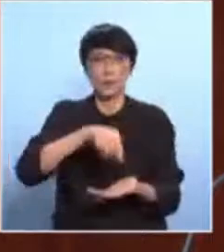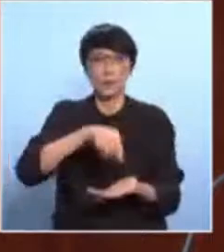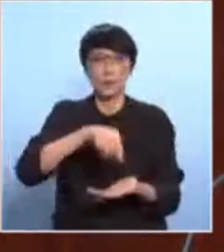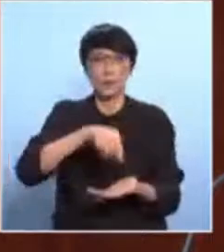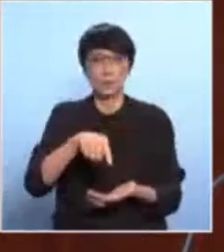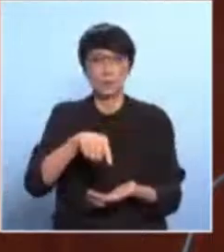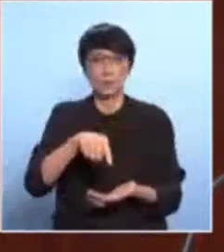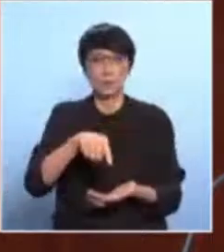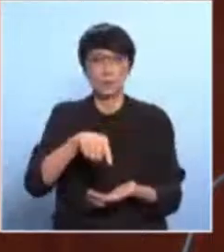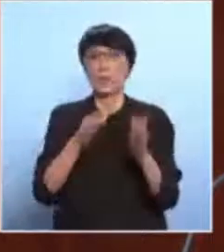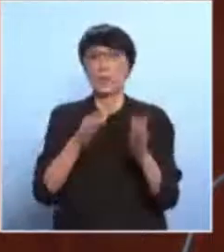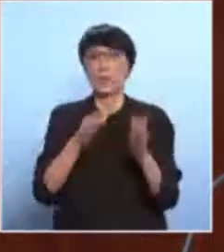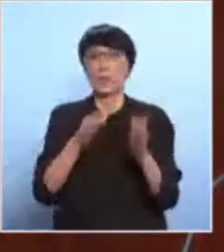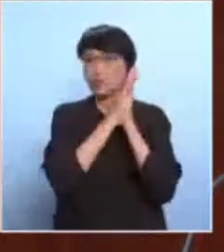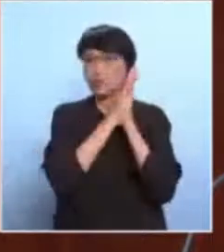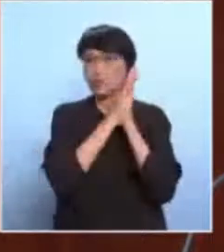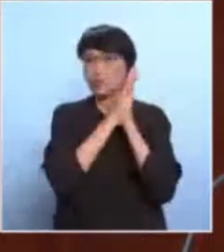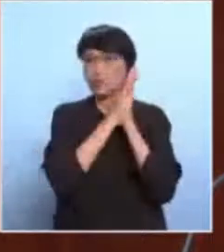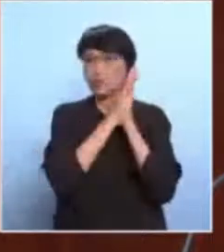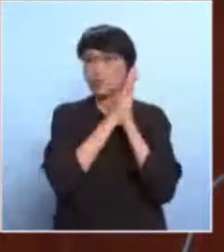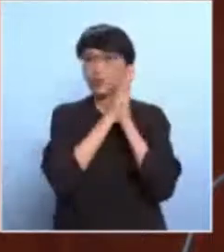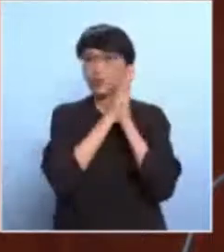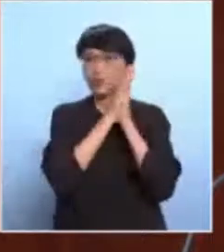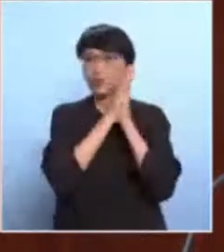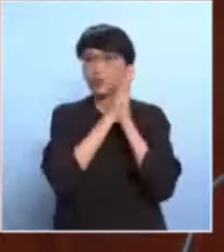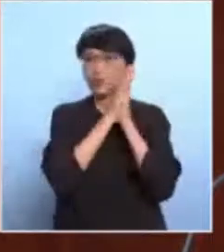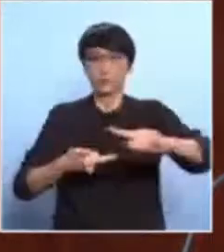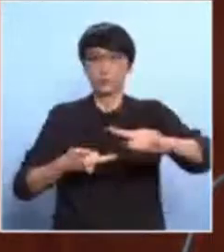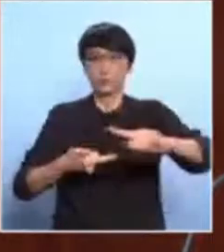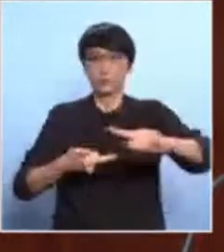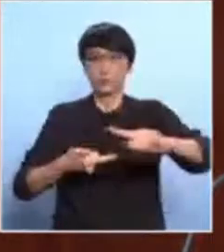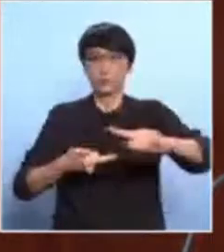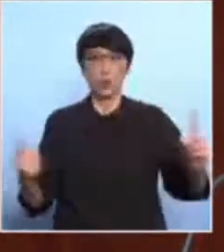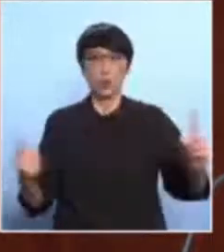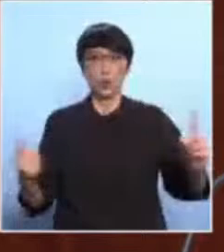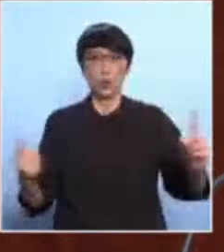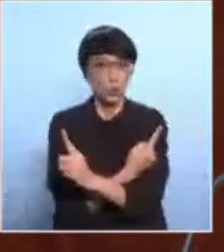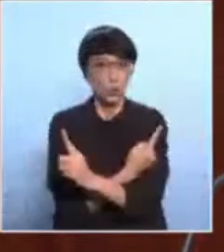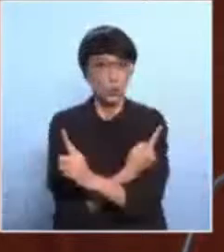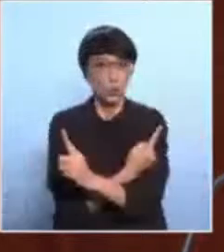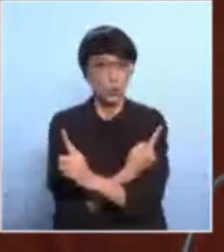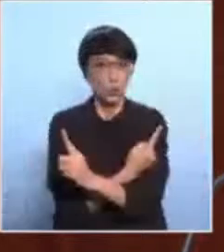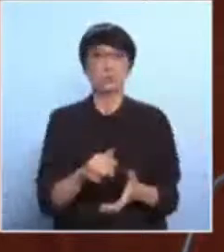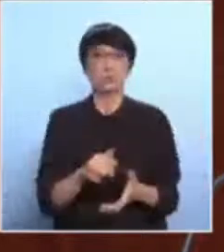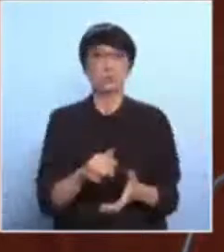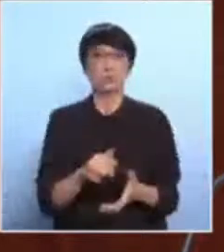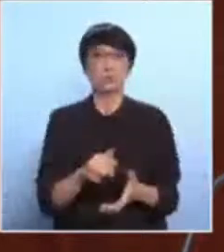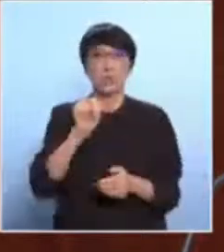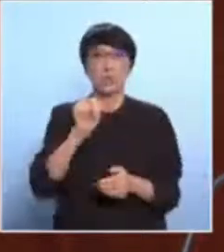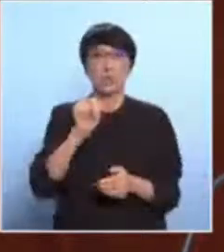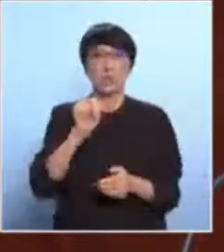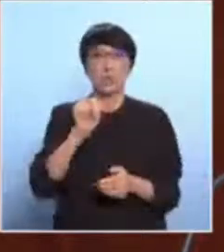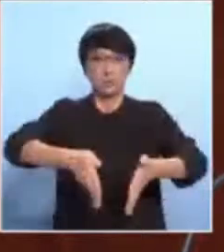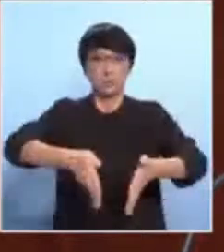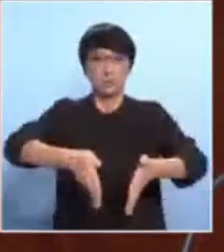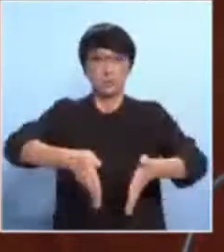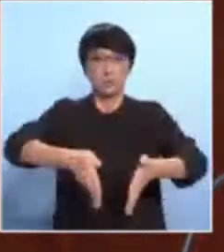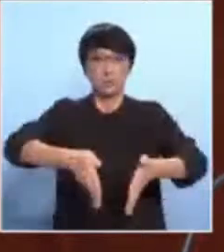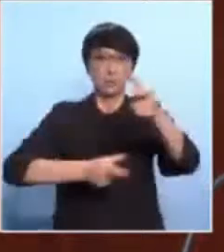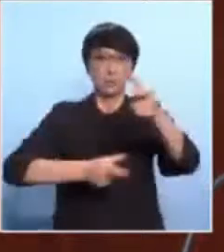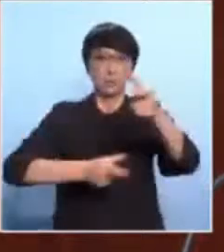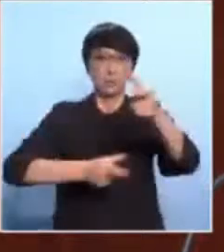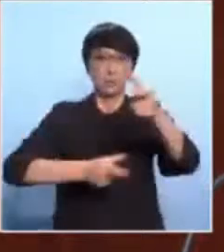and non-domestic plot ratios of selected areas, removing the plot ratio restriction of the commercial zone along Nathan